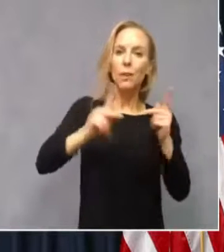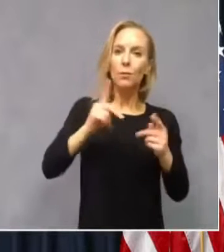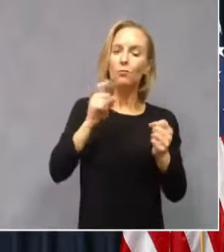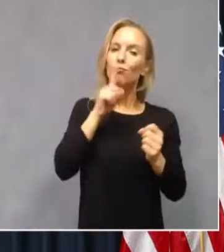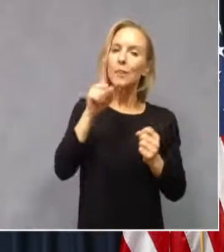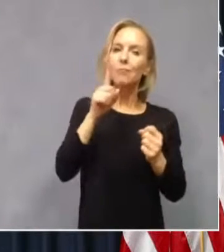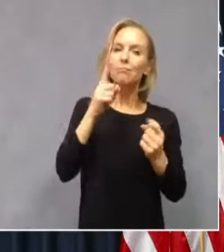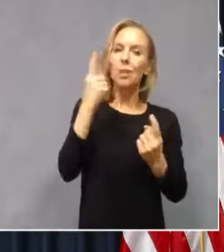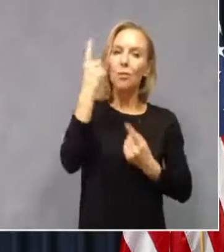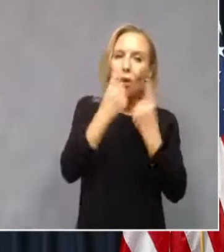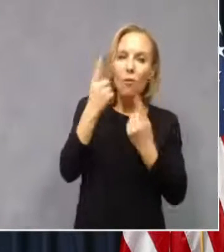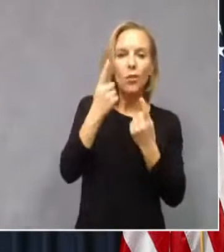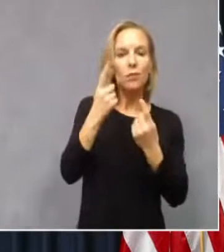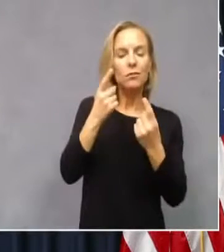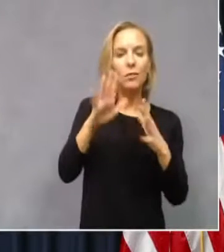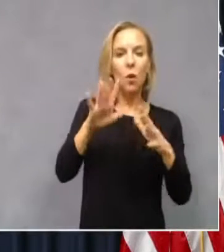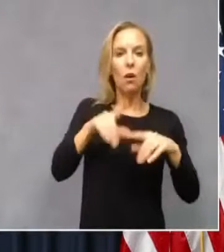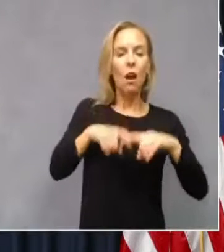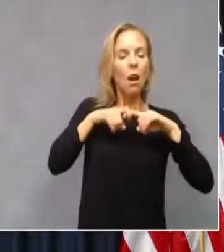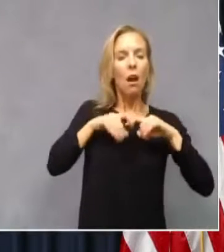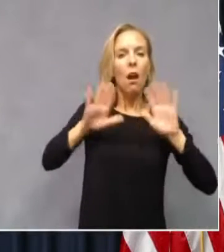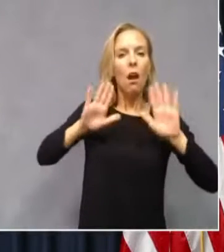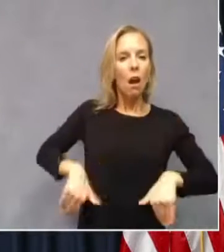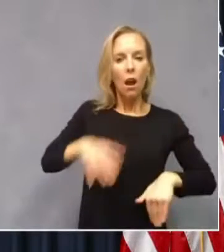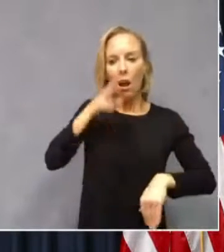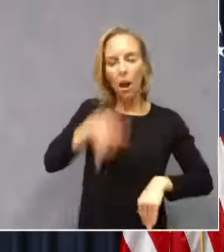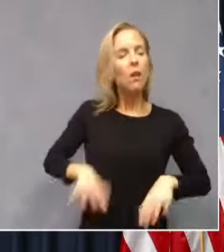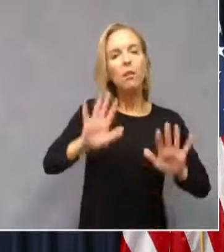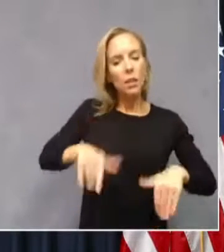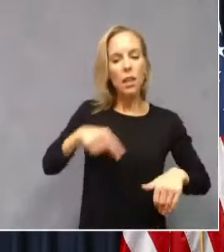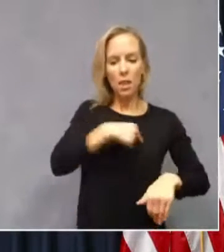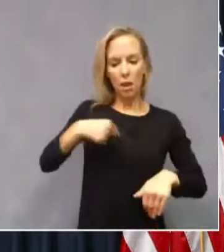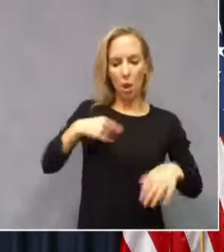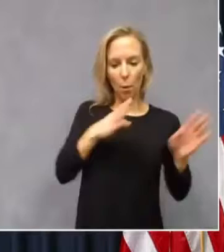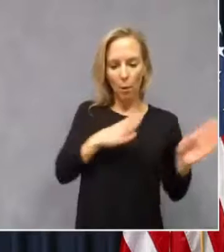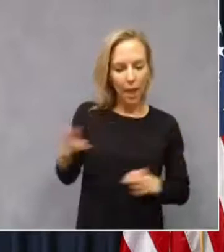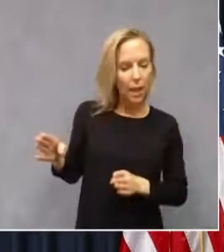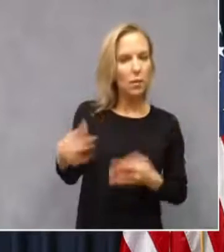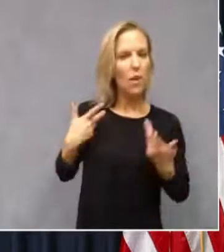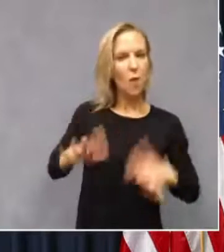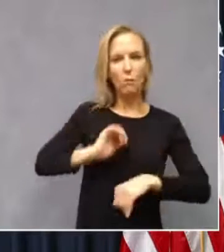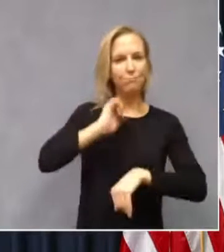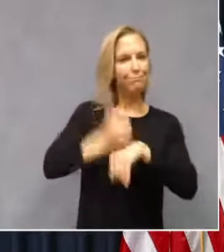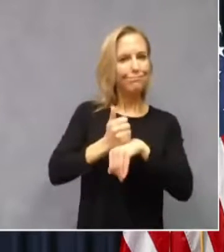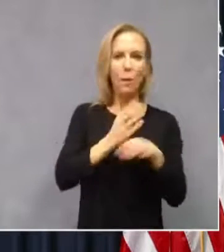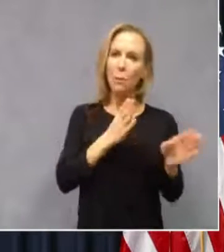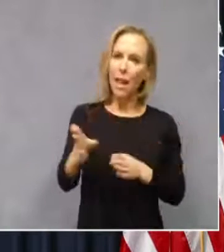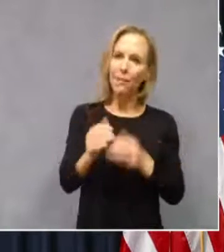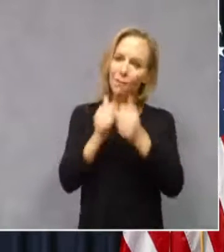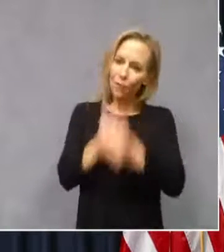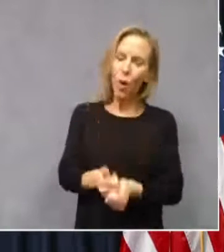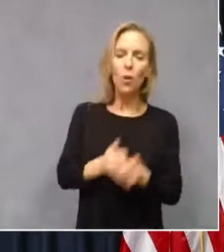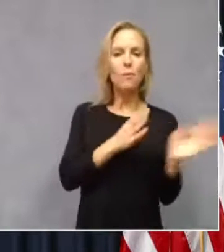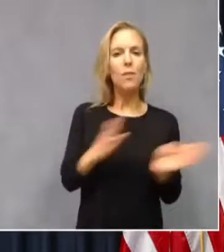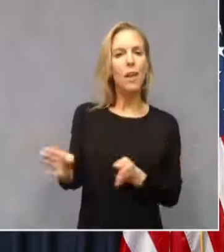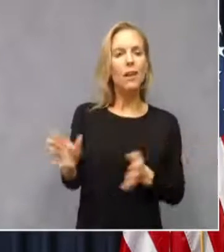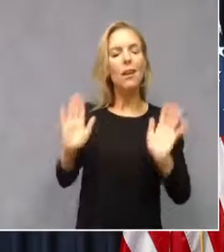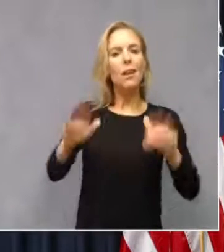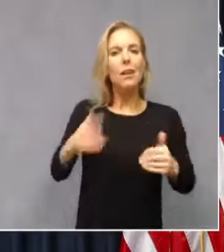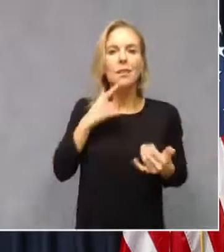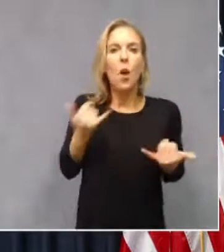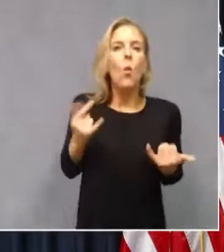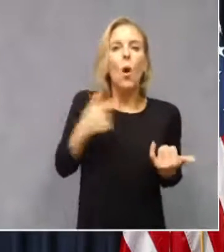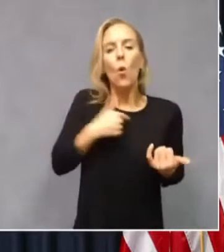stop, to say, this is our plan and we've already implemented our plan and we're going to stick with our plan, and not say, okay, where are some other